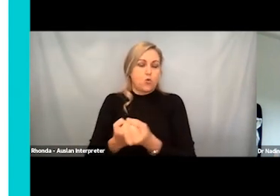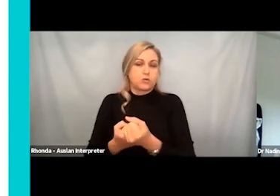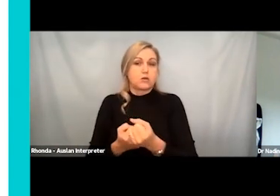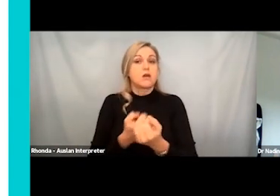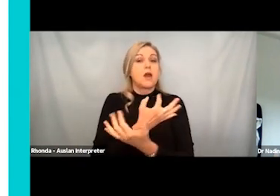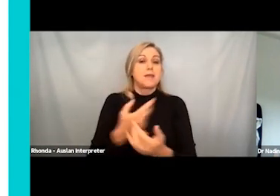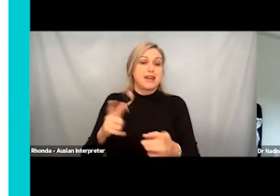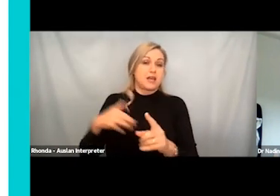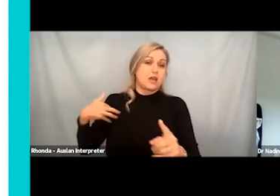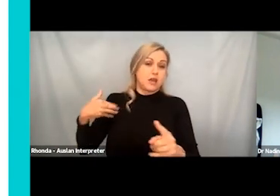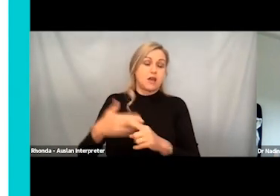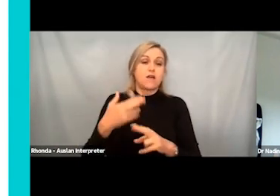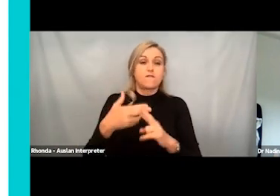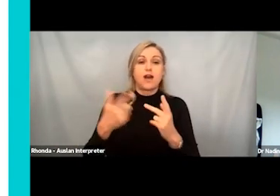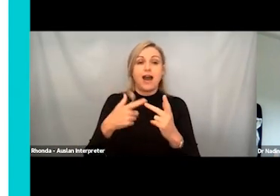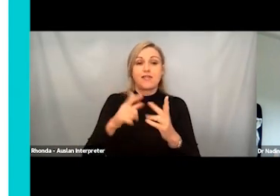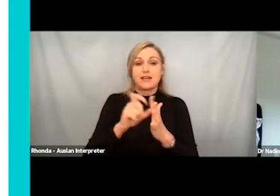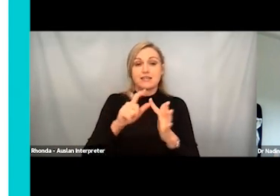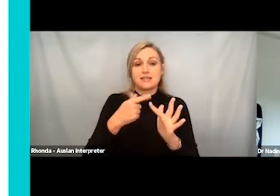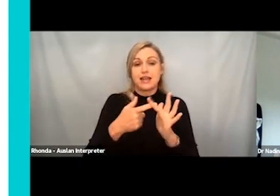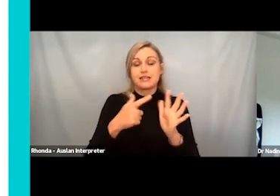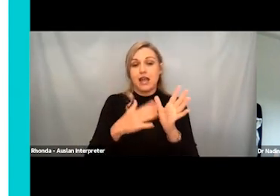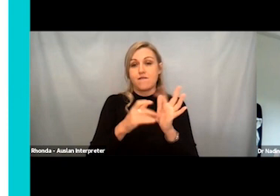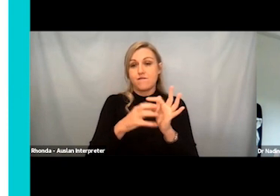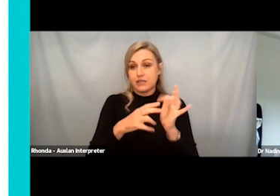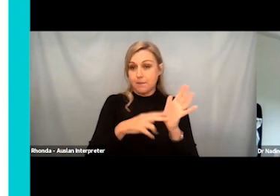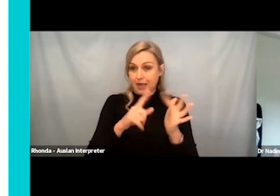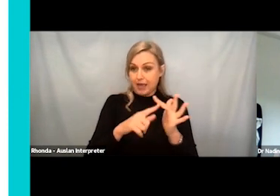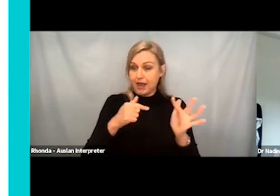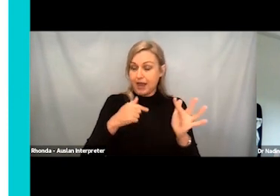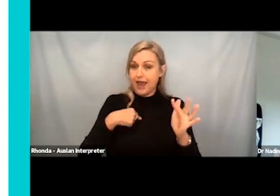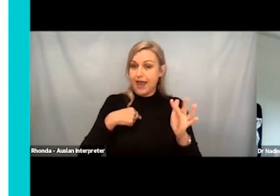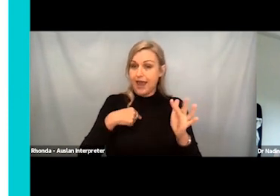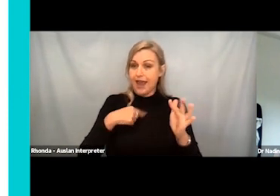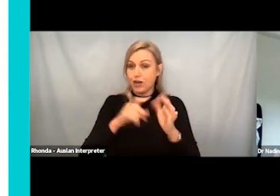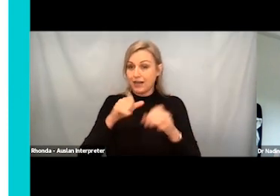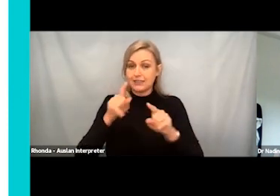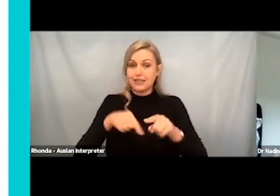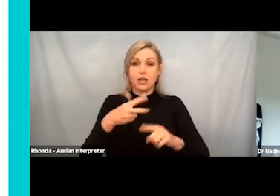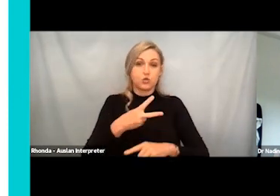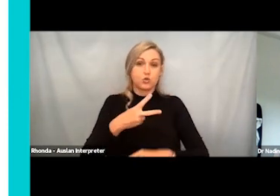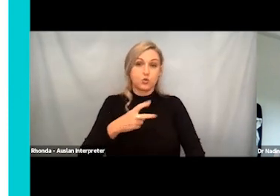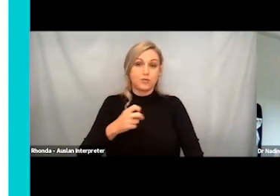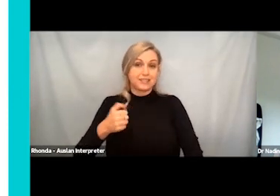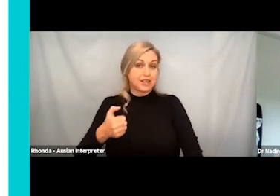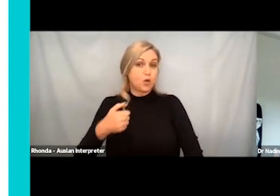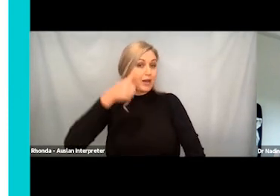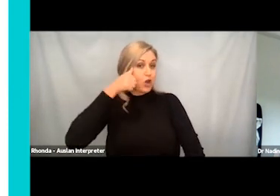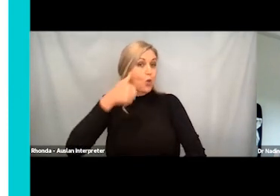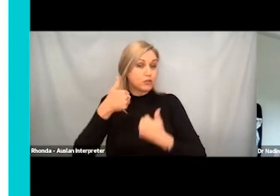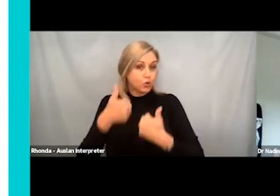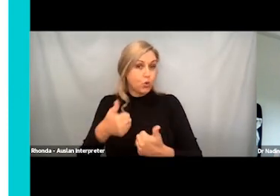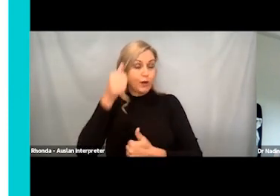with off-label prescription of dexamphetamine. We at our clinic here, we've been doing it since 2006. We know it's feasible. We know